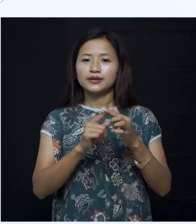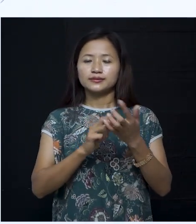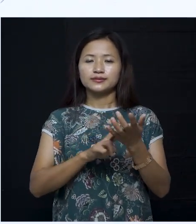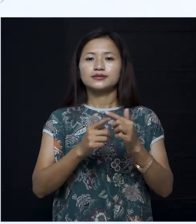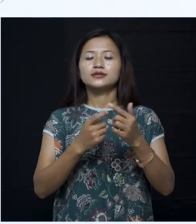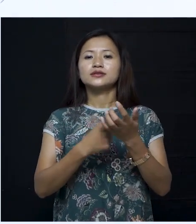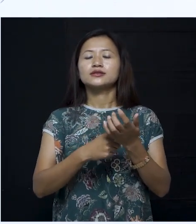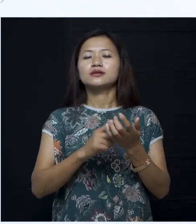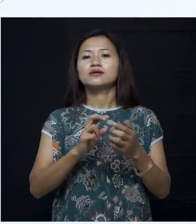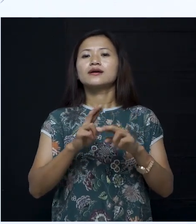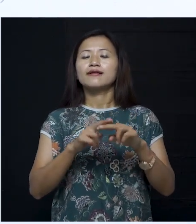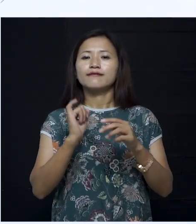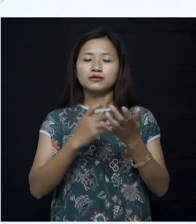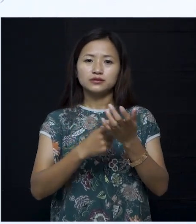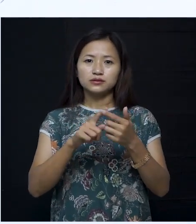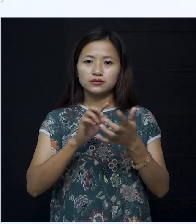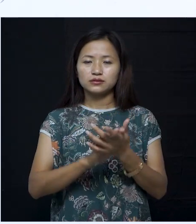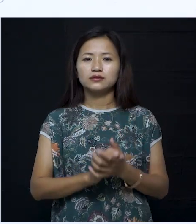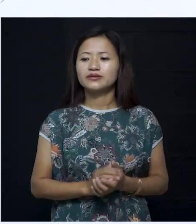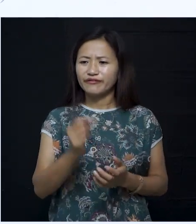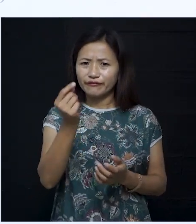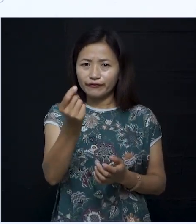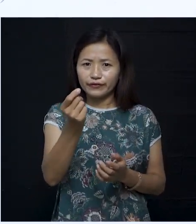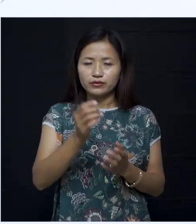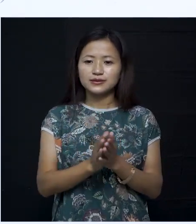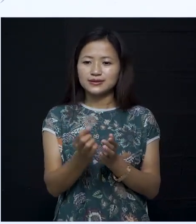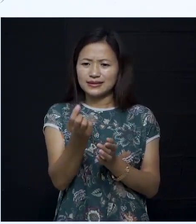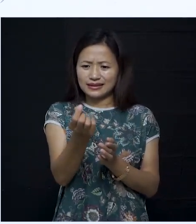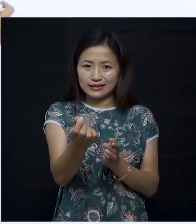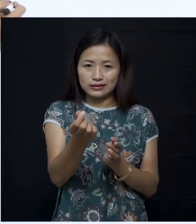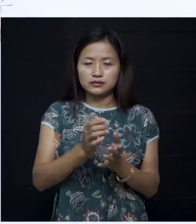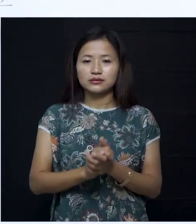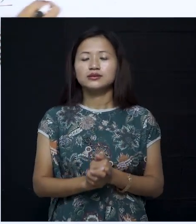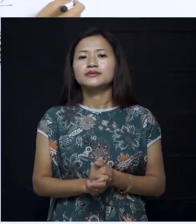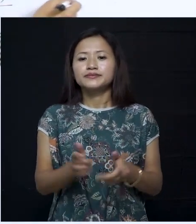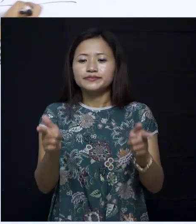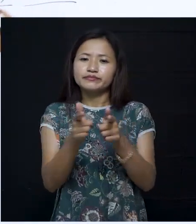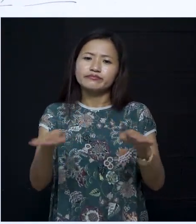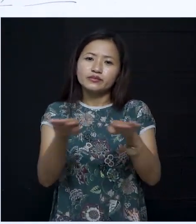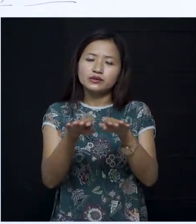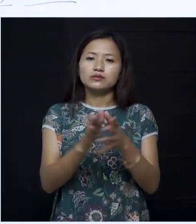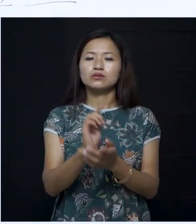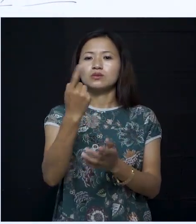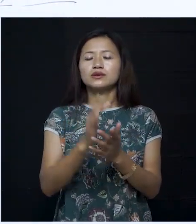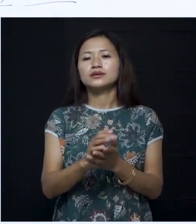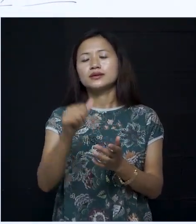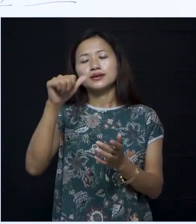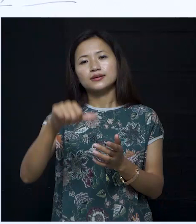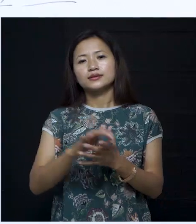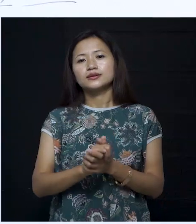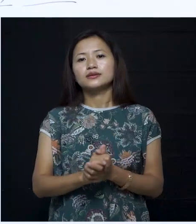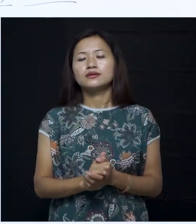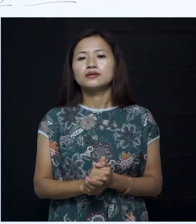you the difference between few and little. Okay, these two words are very close to one another. Why?